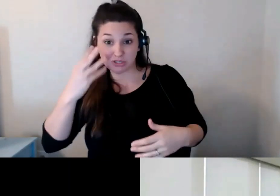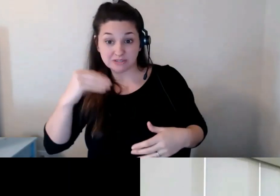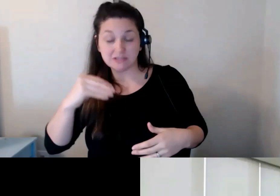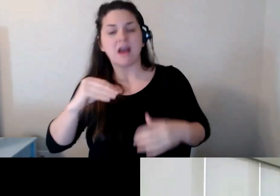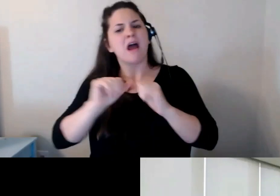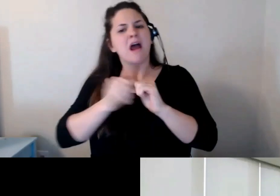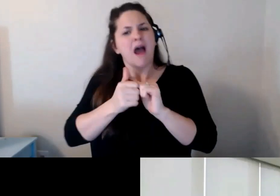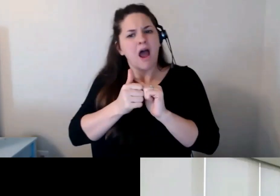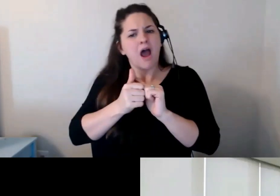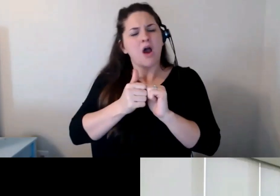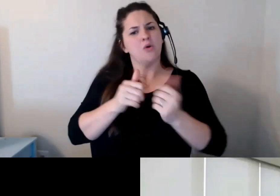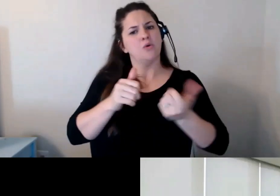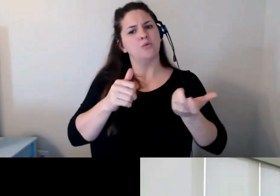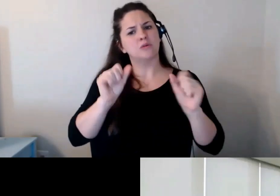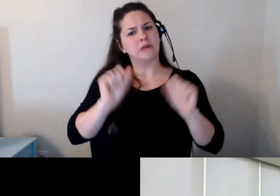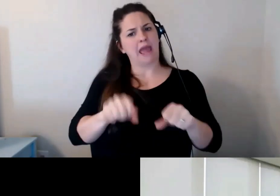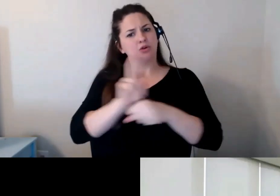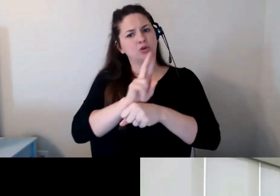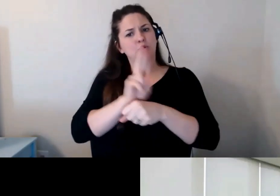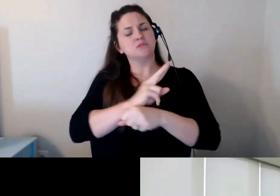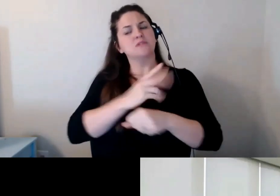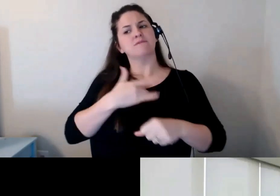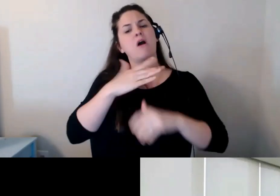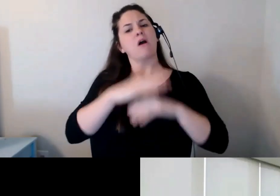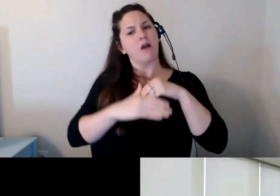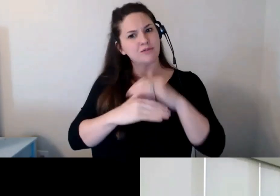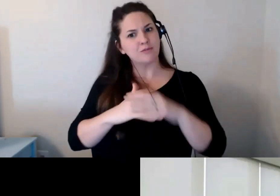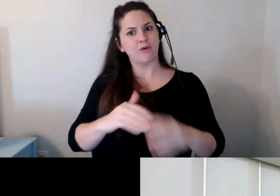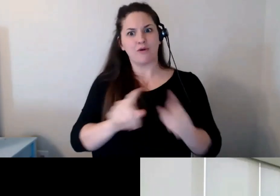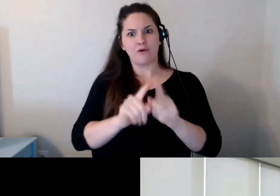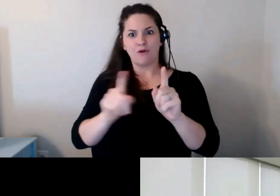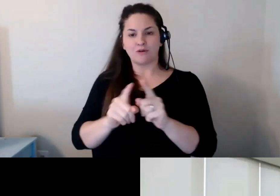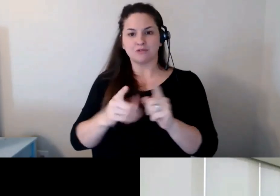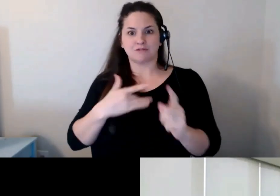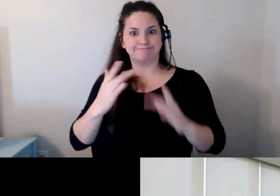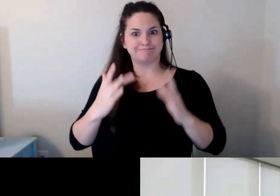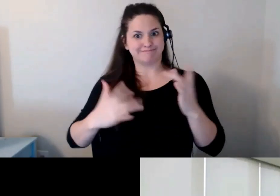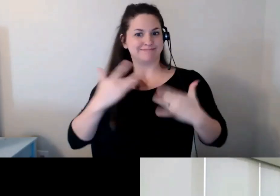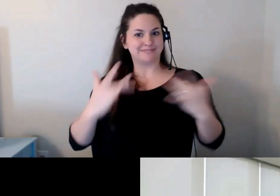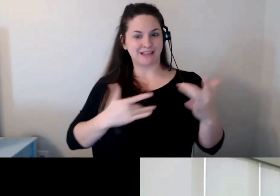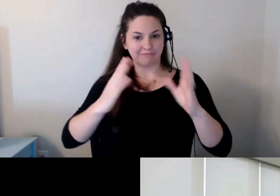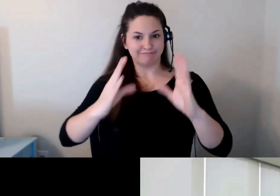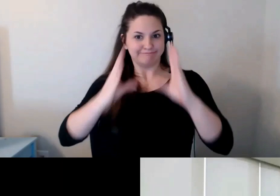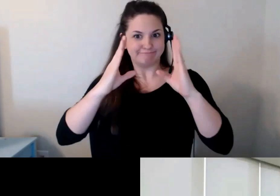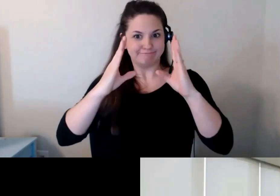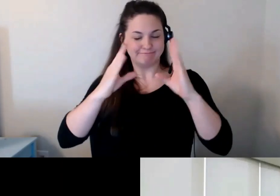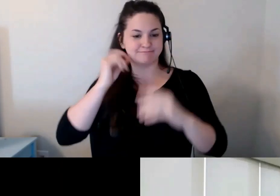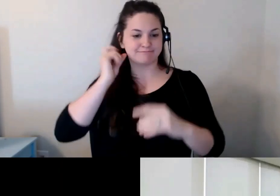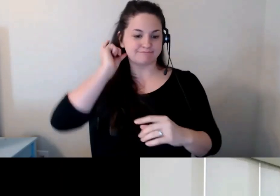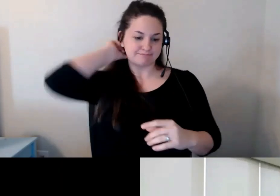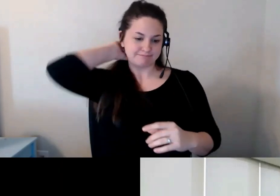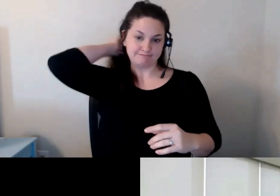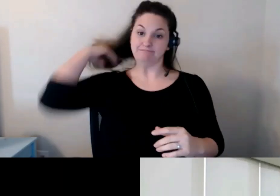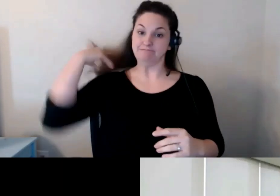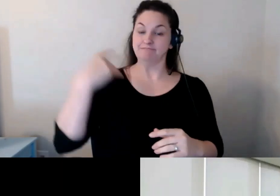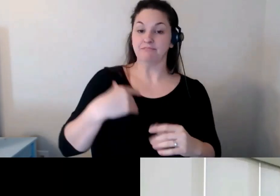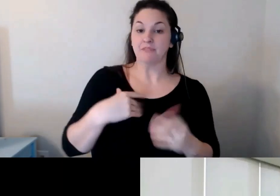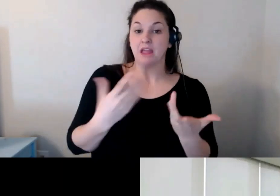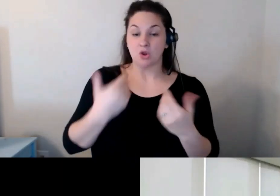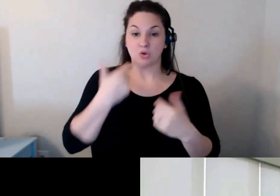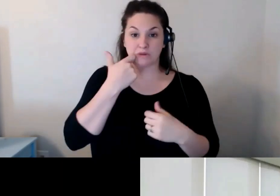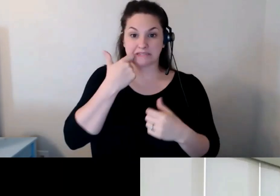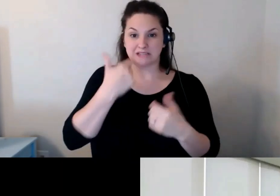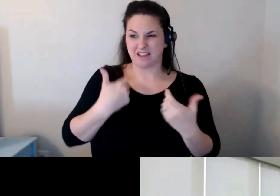that's comfortable for you and that actually excites your attention? I said on a call with some of